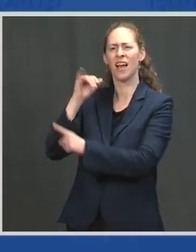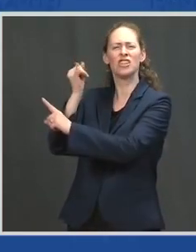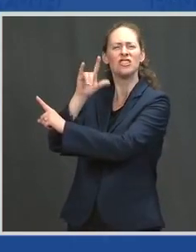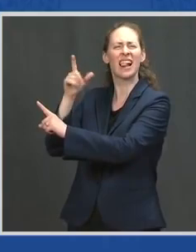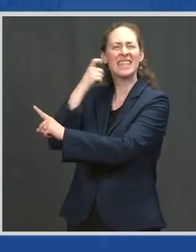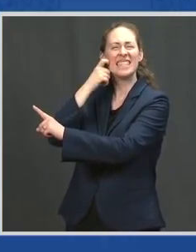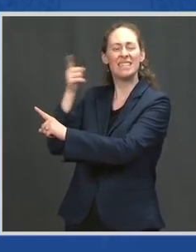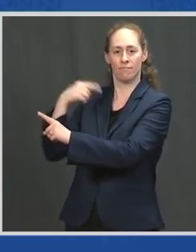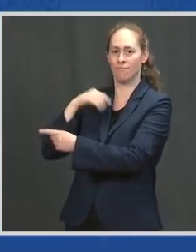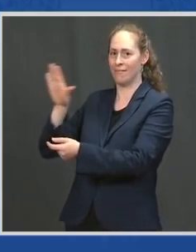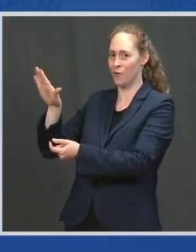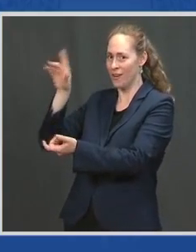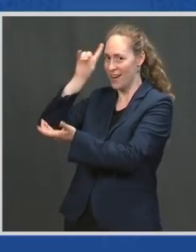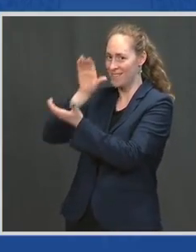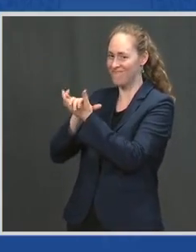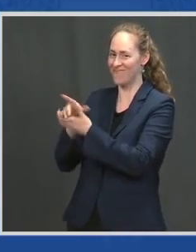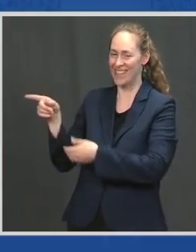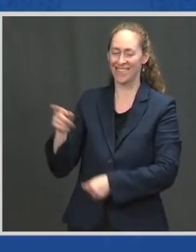And just like the